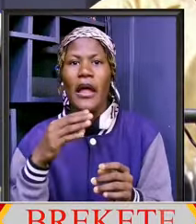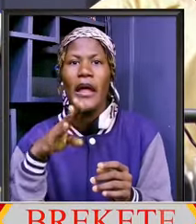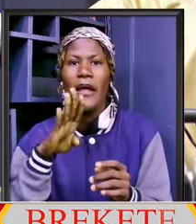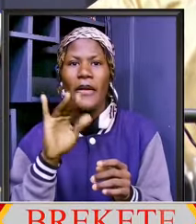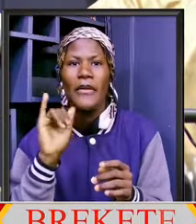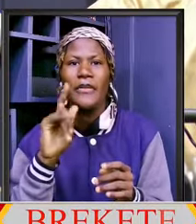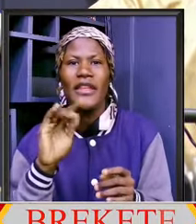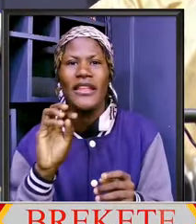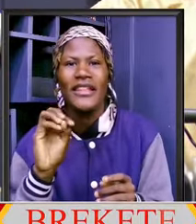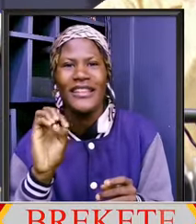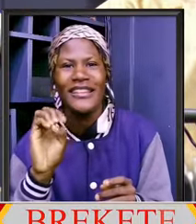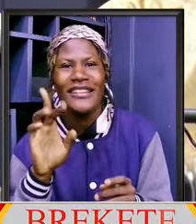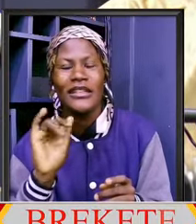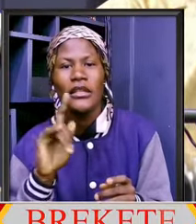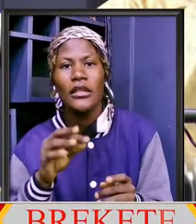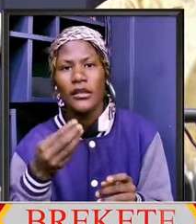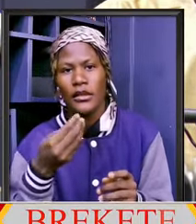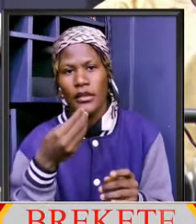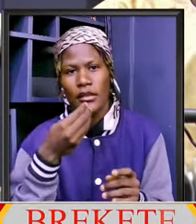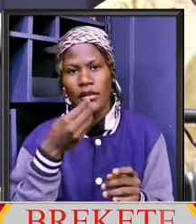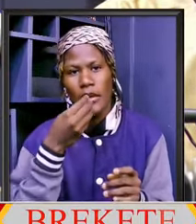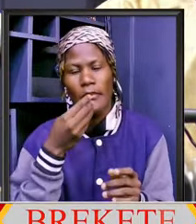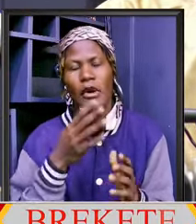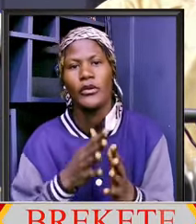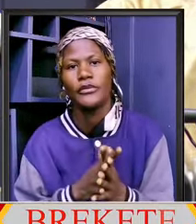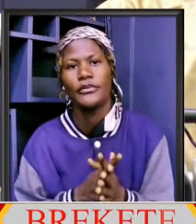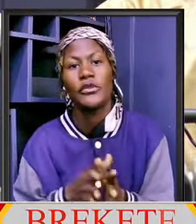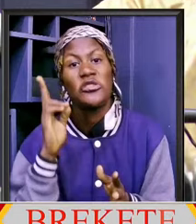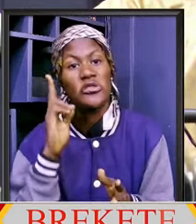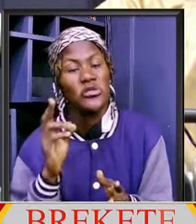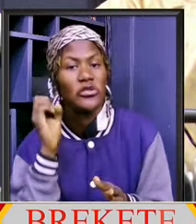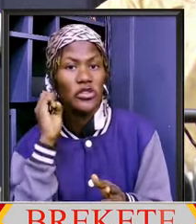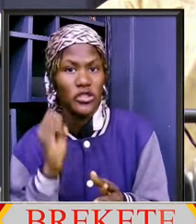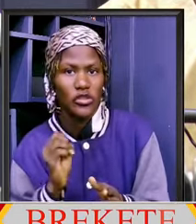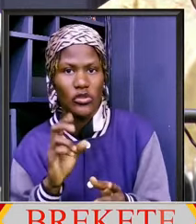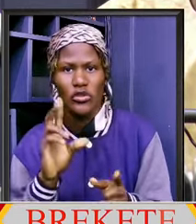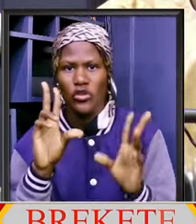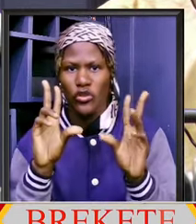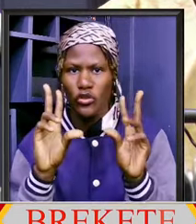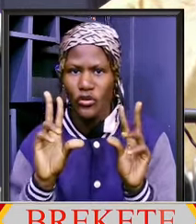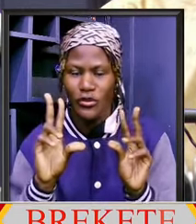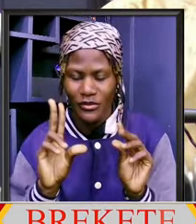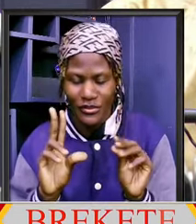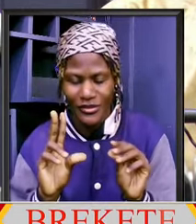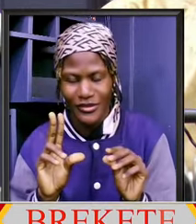shim mouth. That when I say shim, he or she, no time to waste, shim.